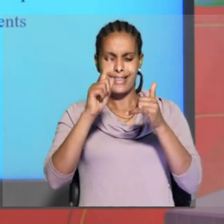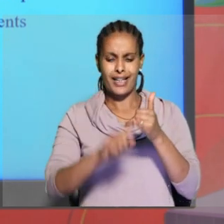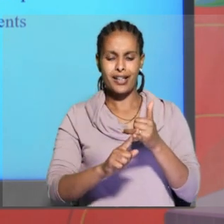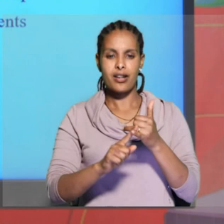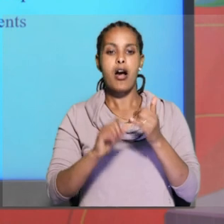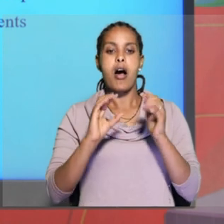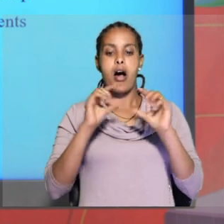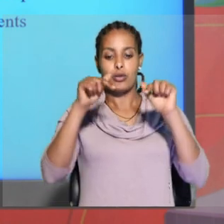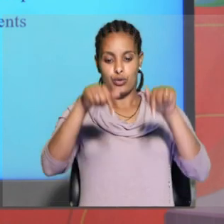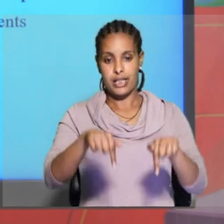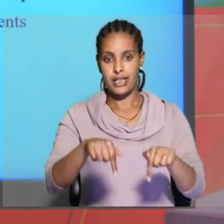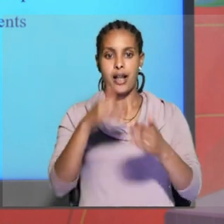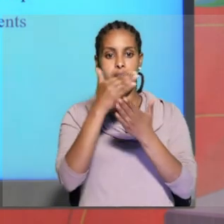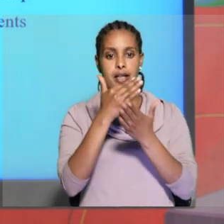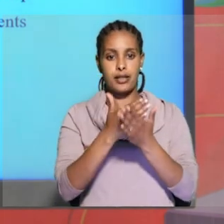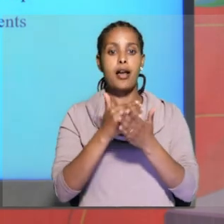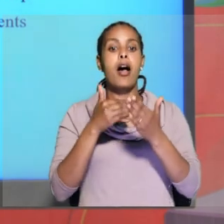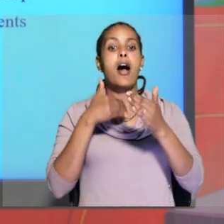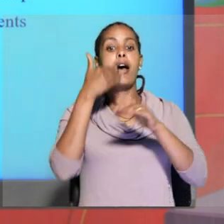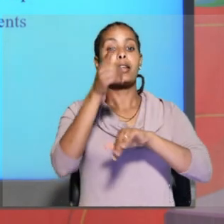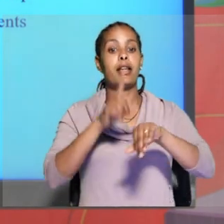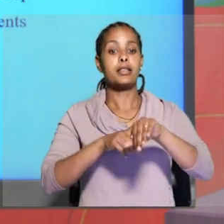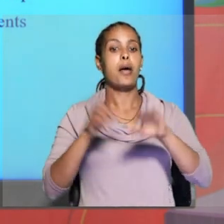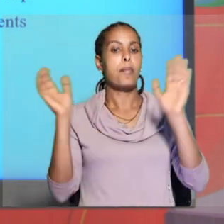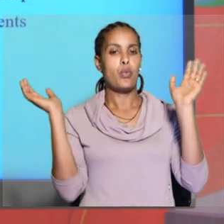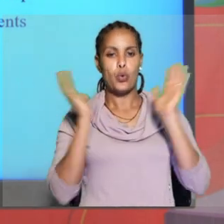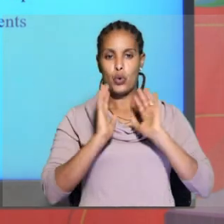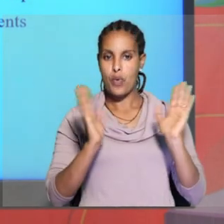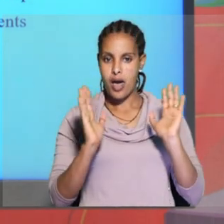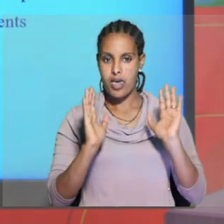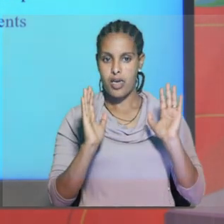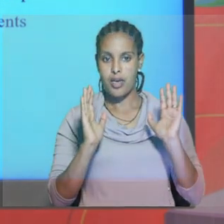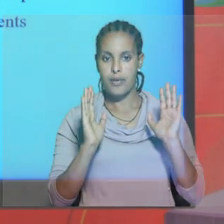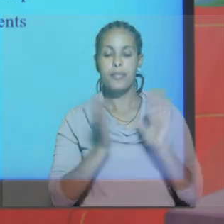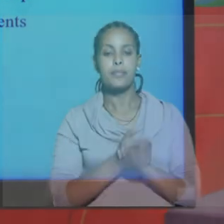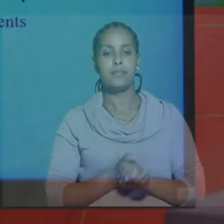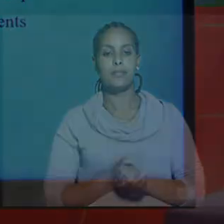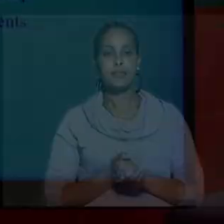the end of our today's lesson. Until next time, goodbye.